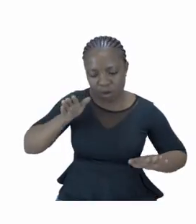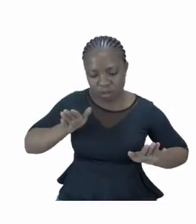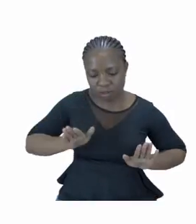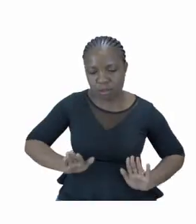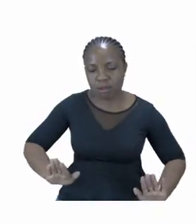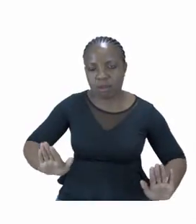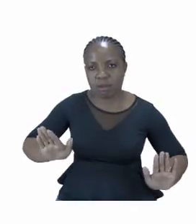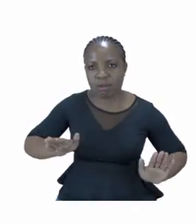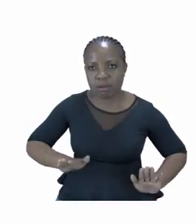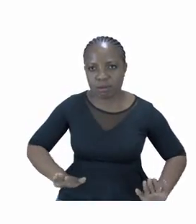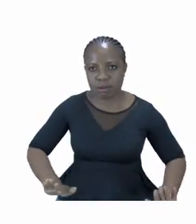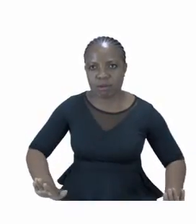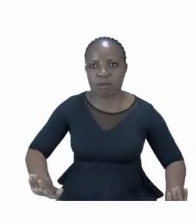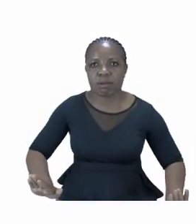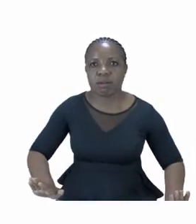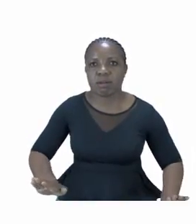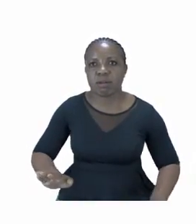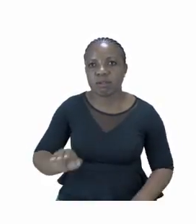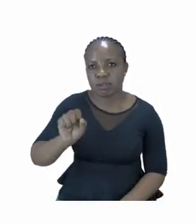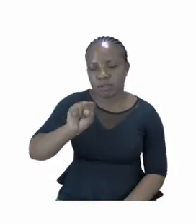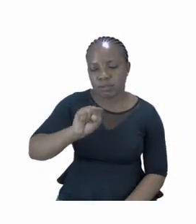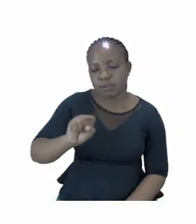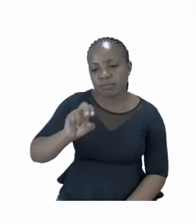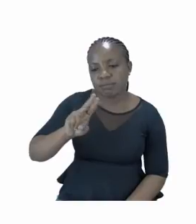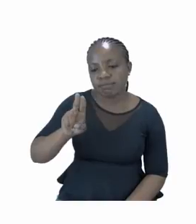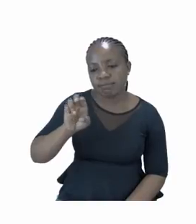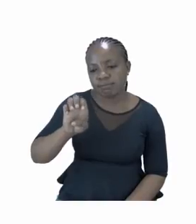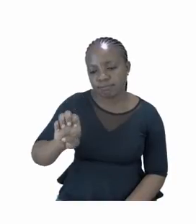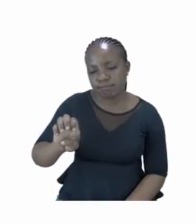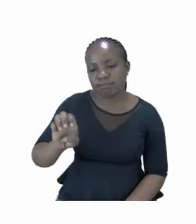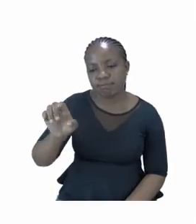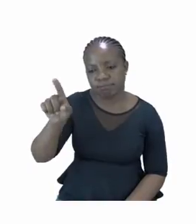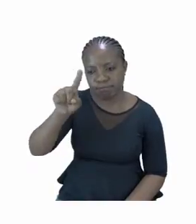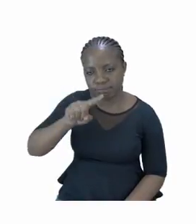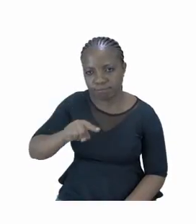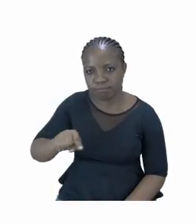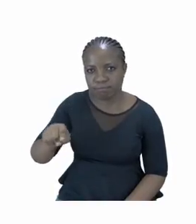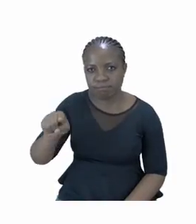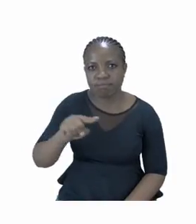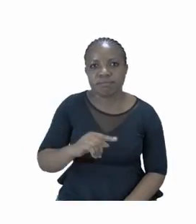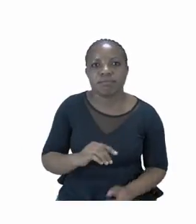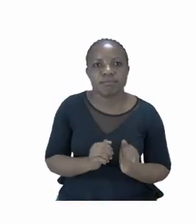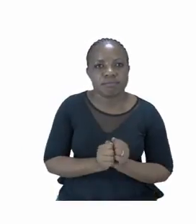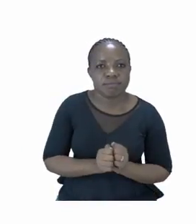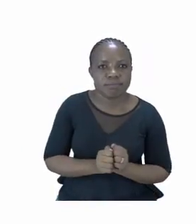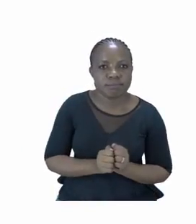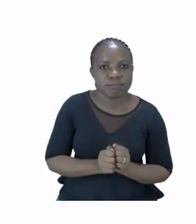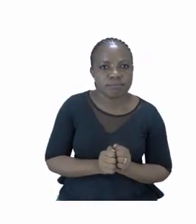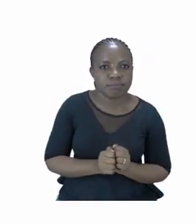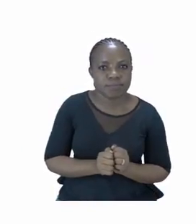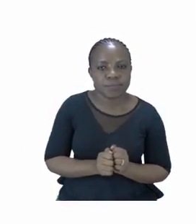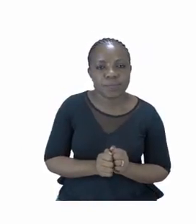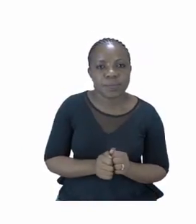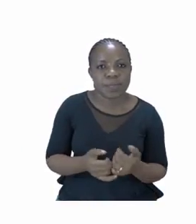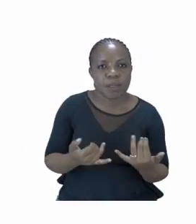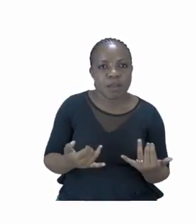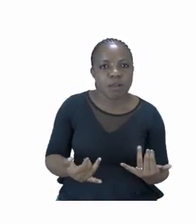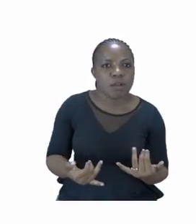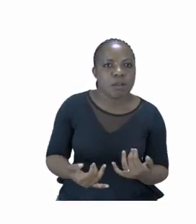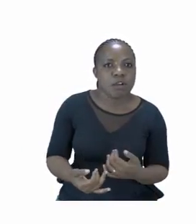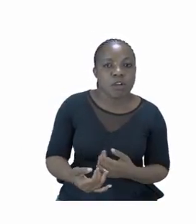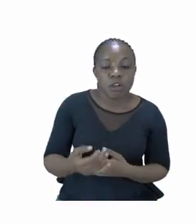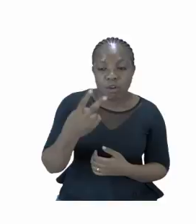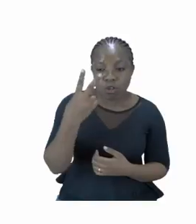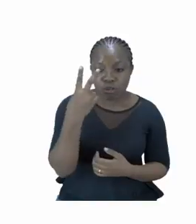the correct answer. The next one that we can see is two people standing